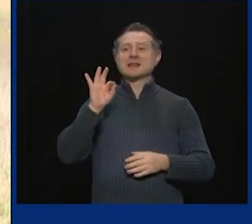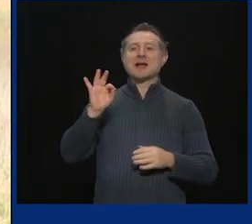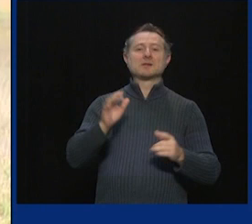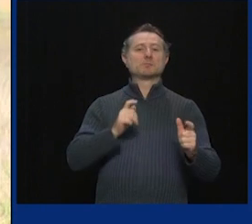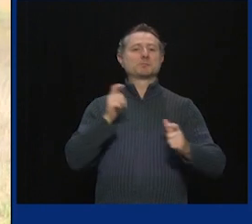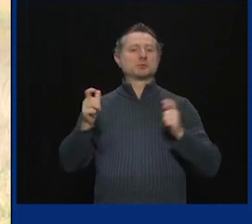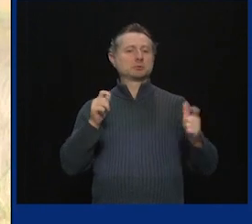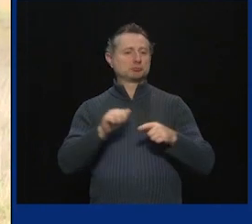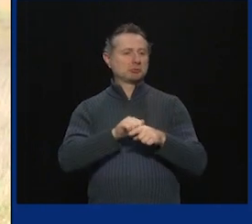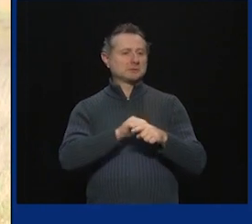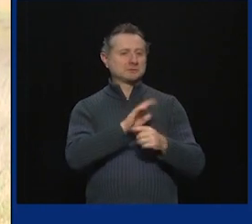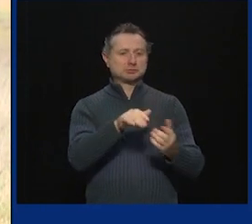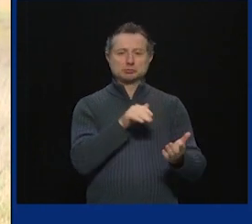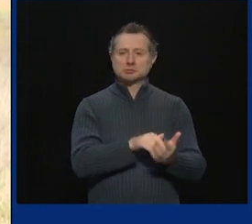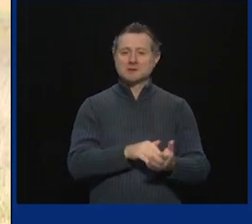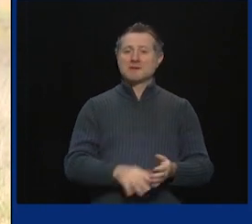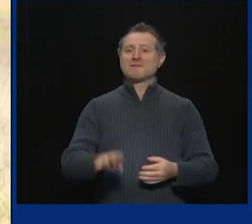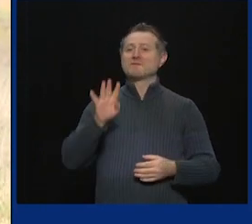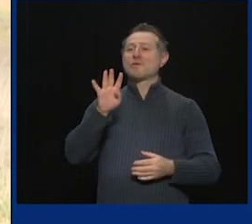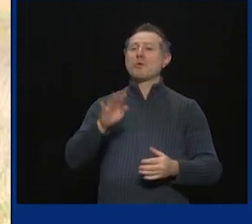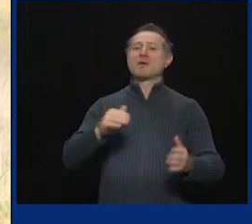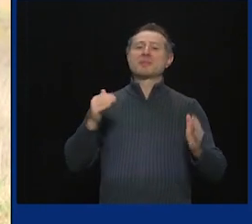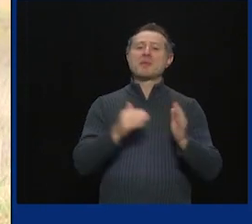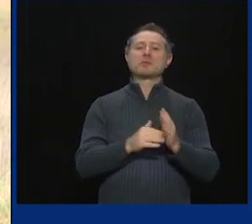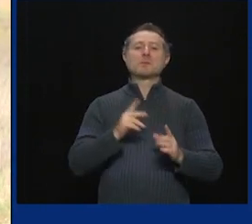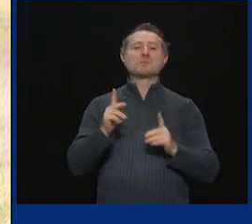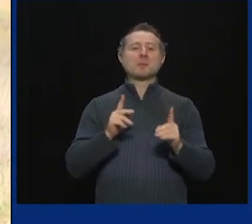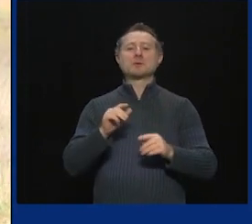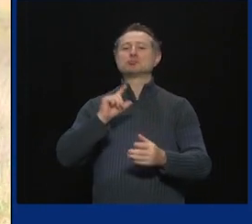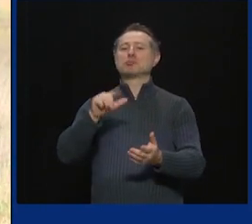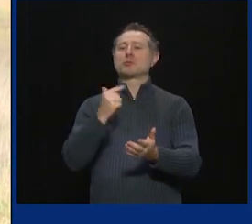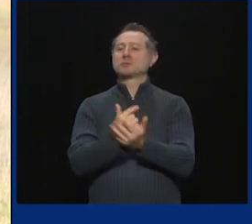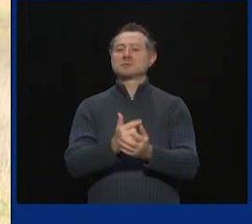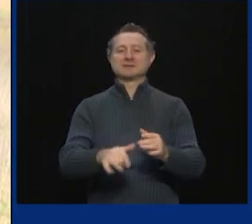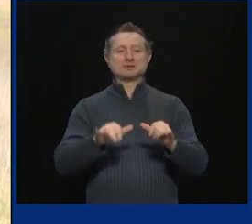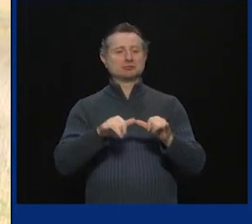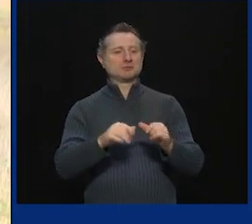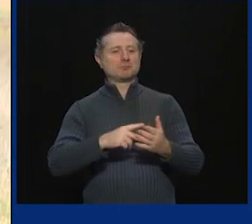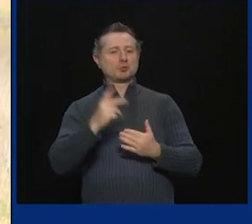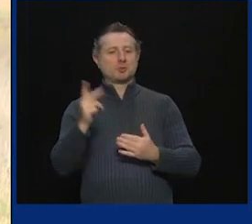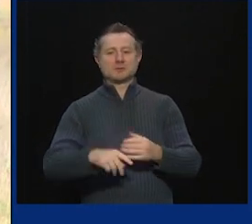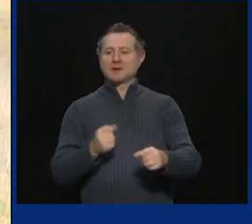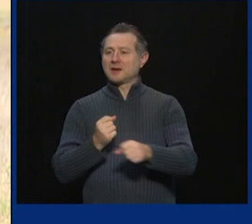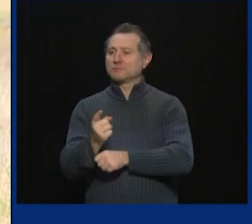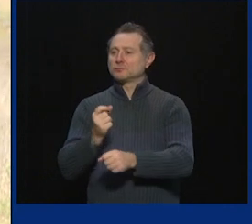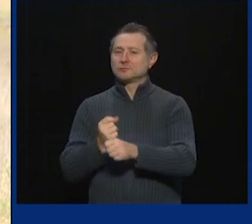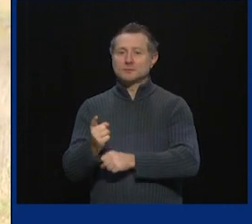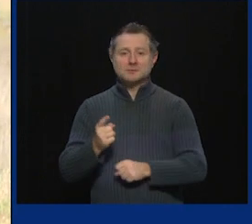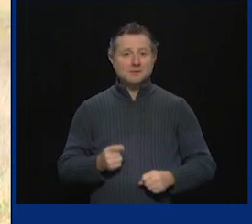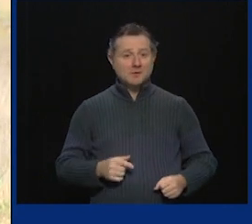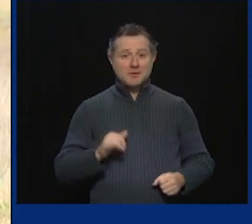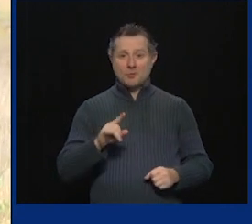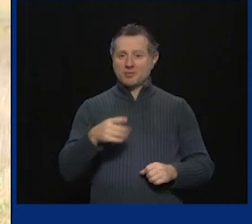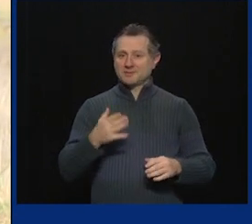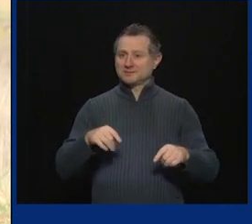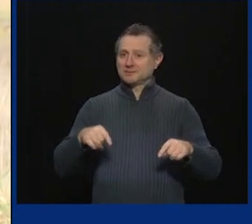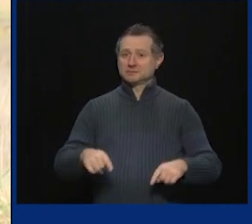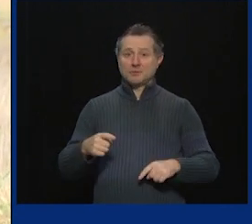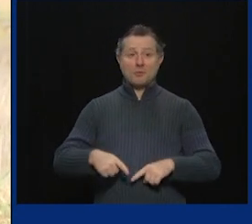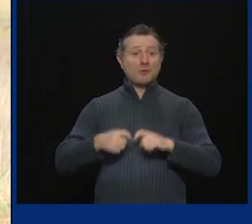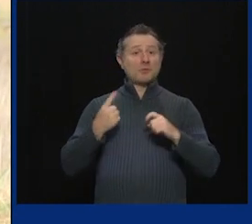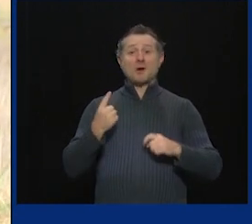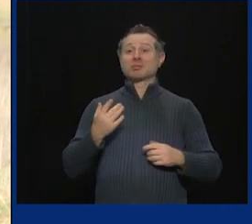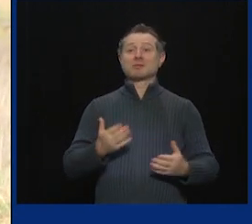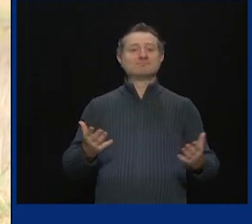4,000 engineering graduates annually. The only thing that's holding us back now is increasing the capacities of our existing infrastructure to make the